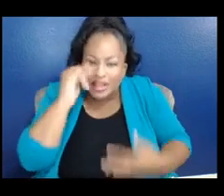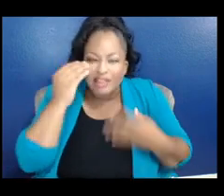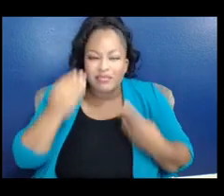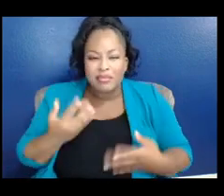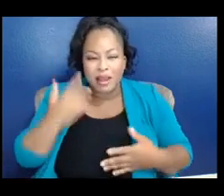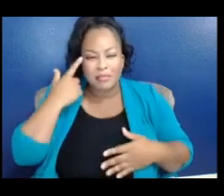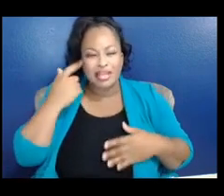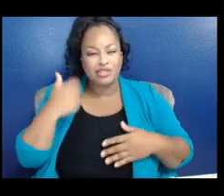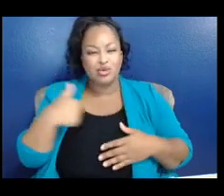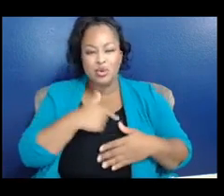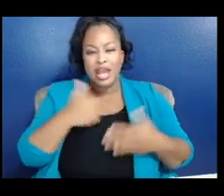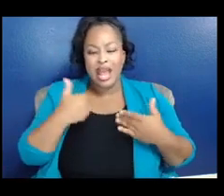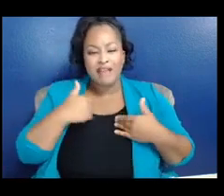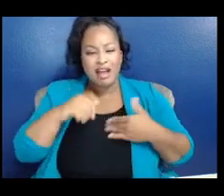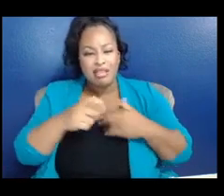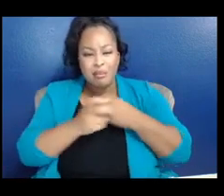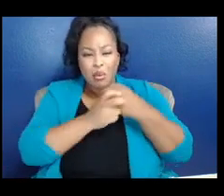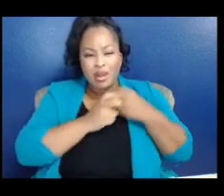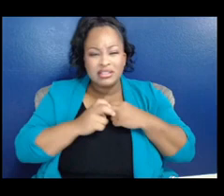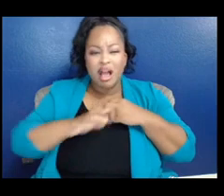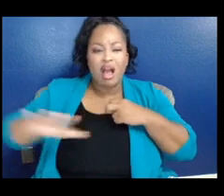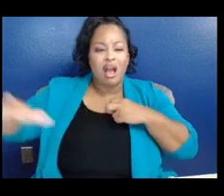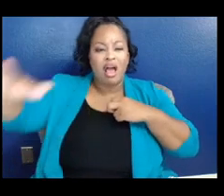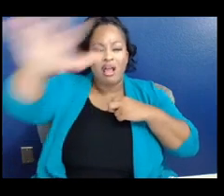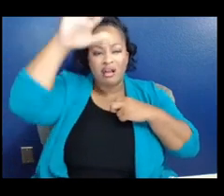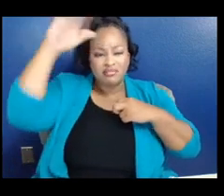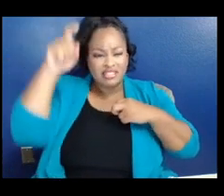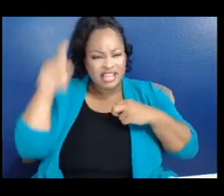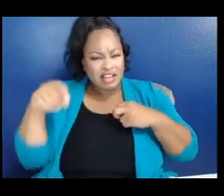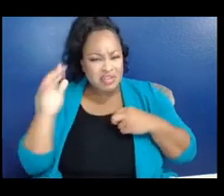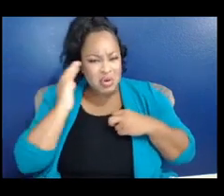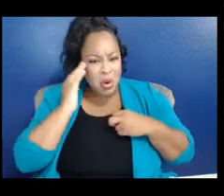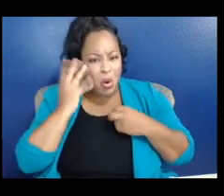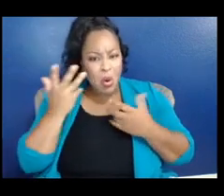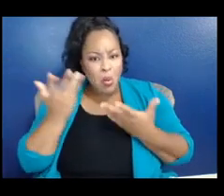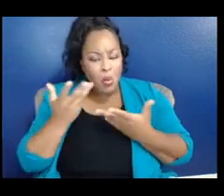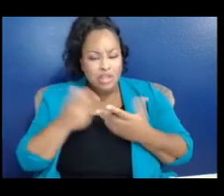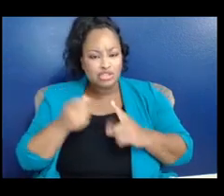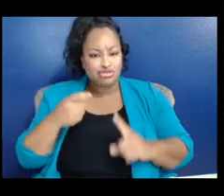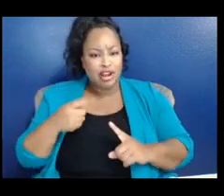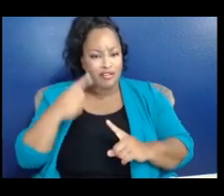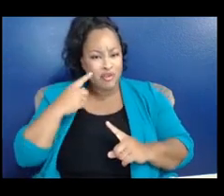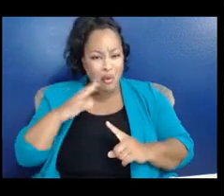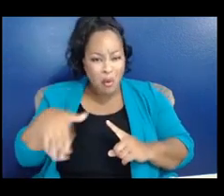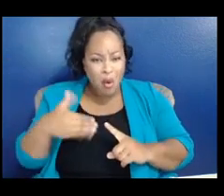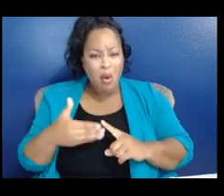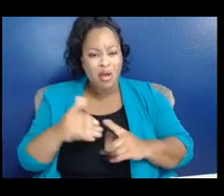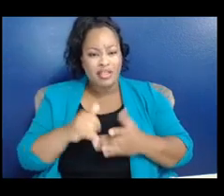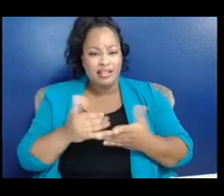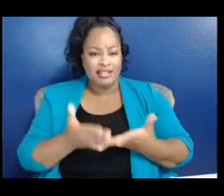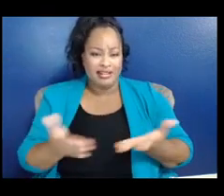we've got carcinogens just floating around out there and you need to know what's a trigger for all of these things.